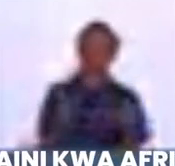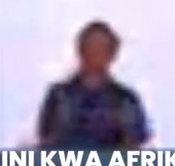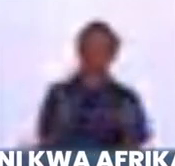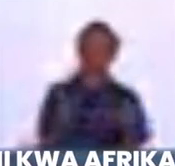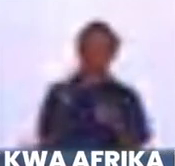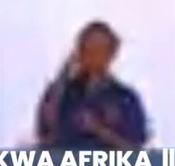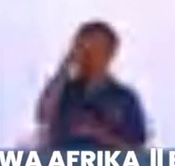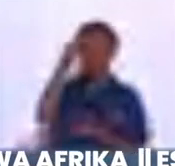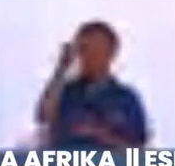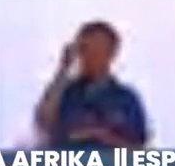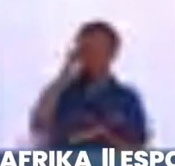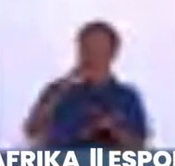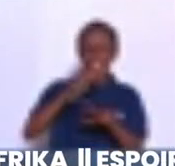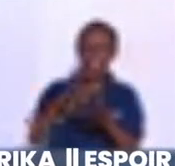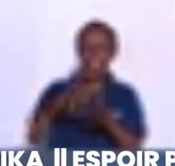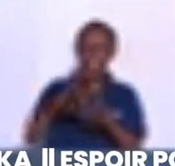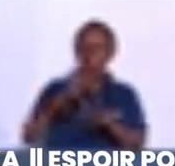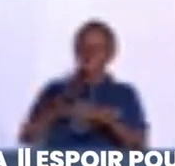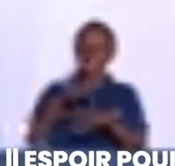Because sometimes she will say,